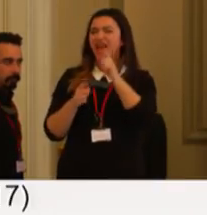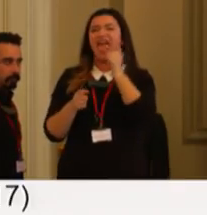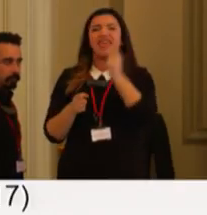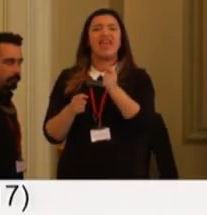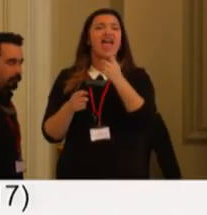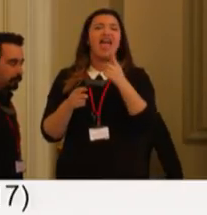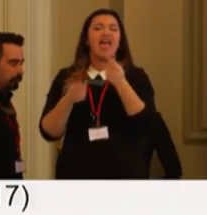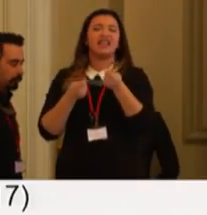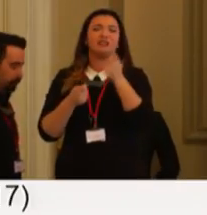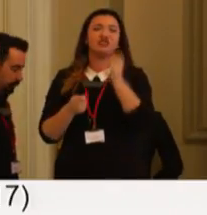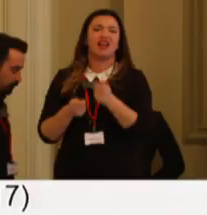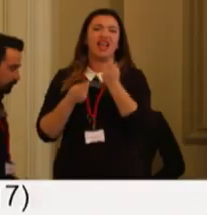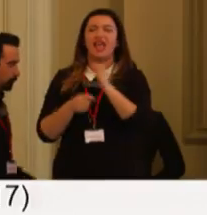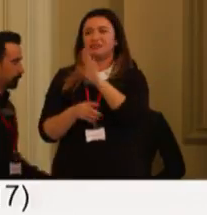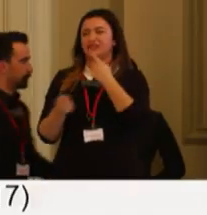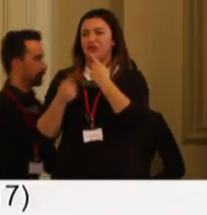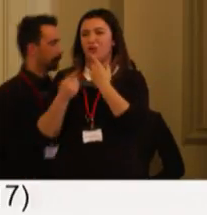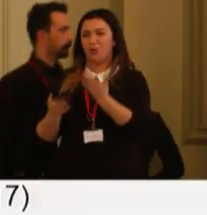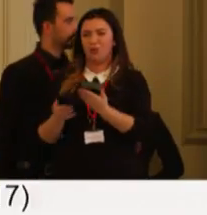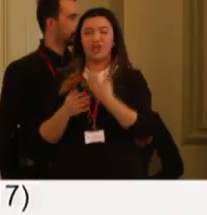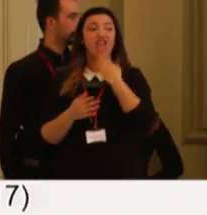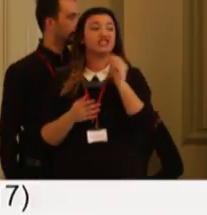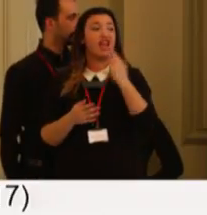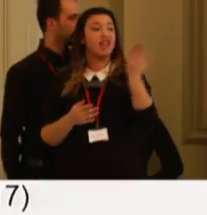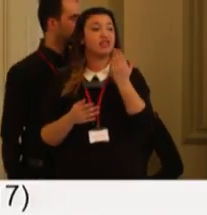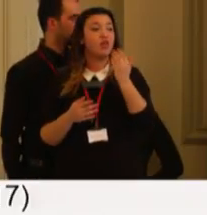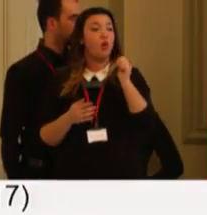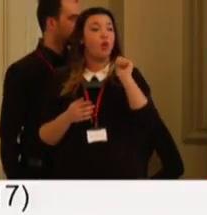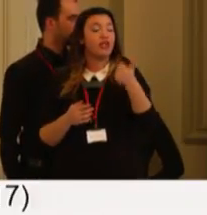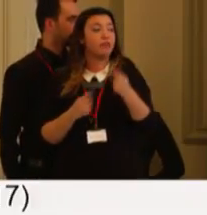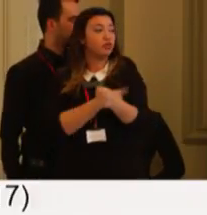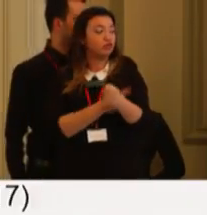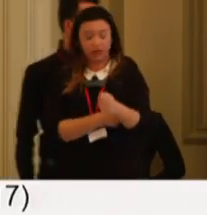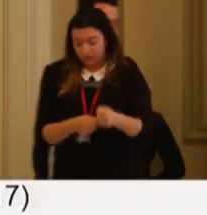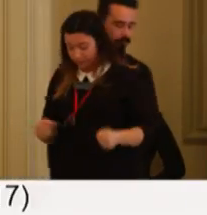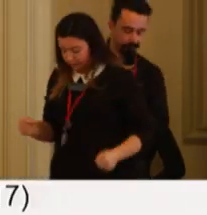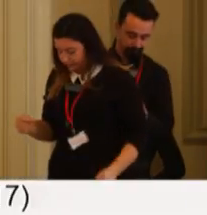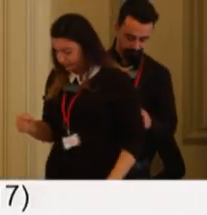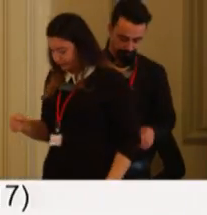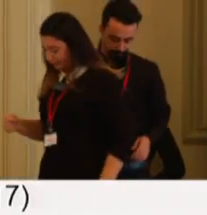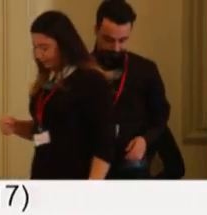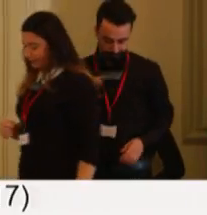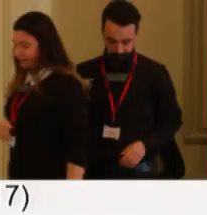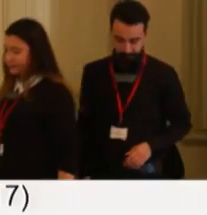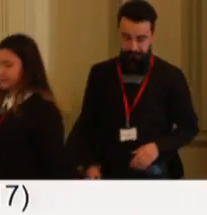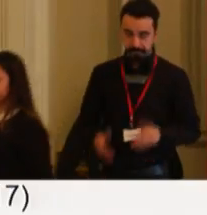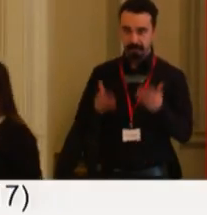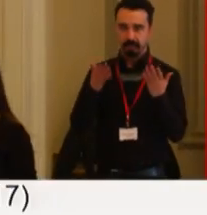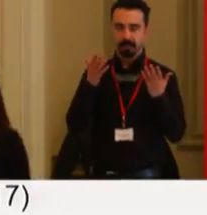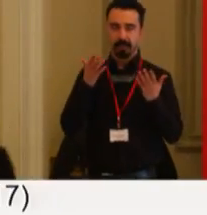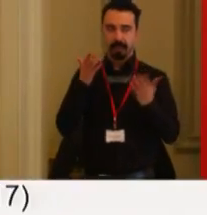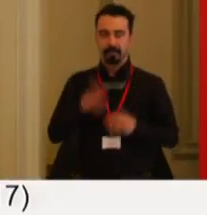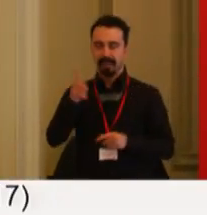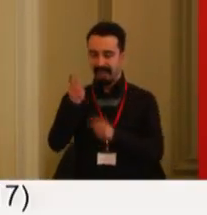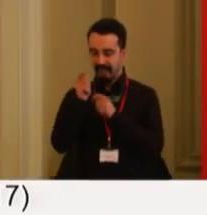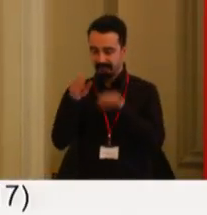still that education is a must. Youngsters, as far as their future is concerned, They believe that education is the